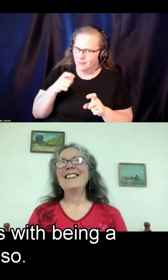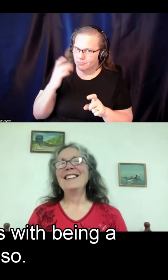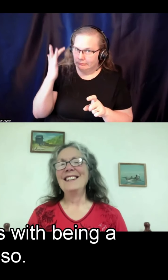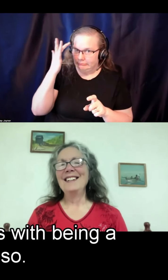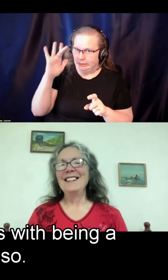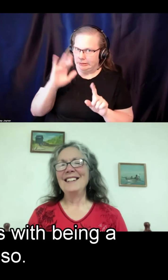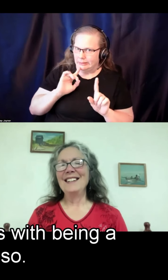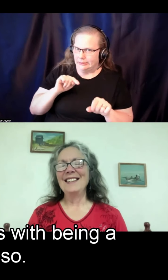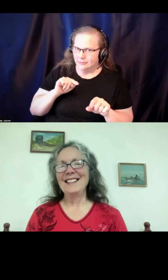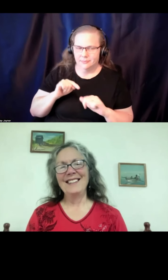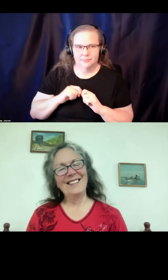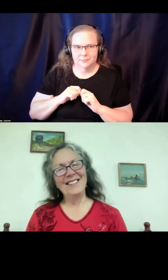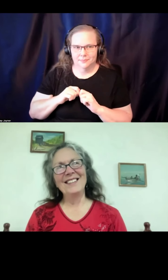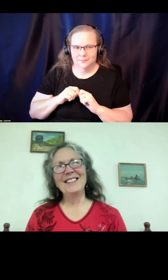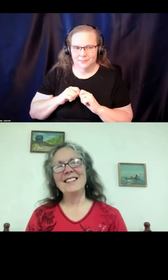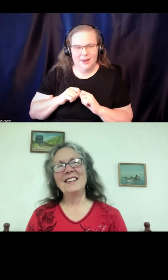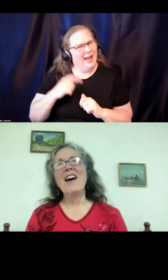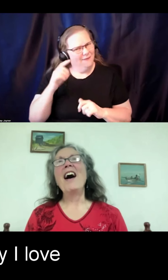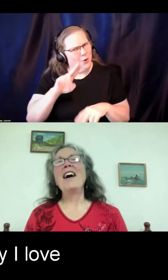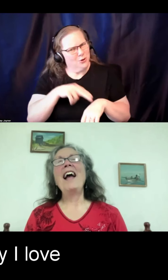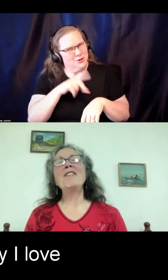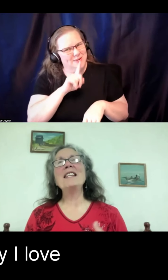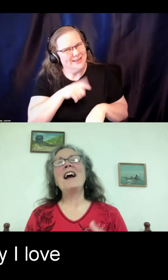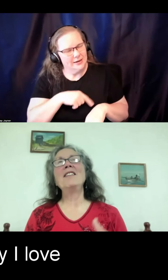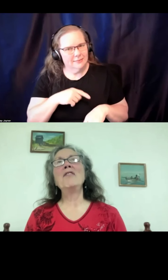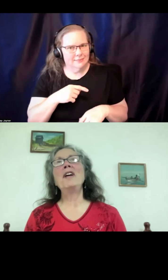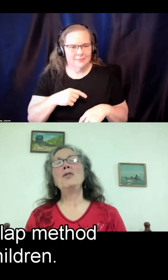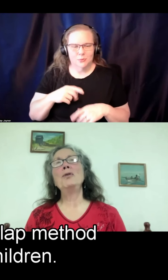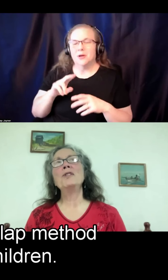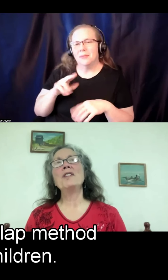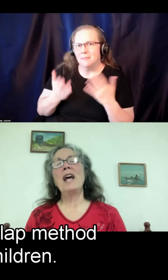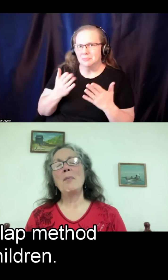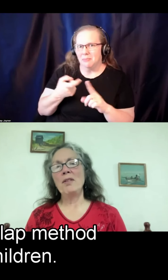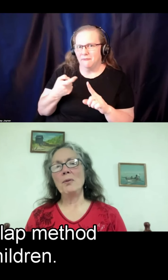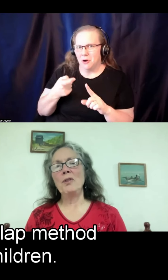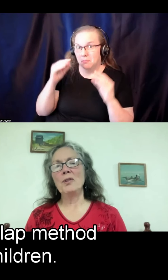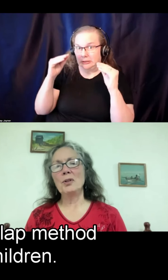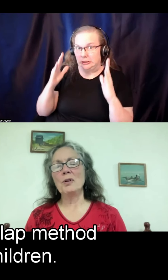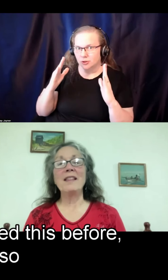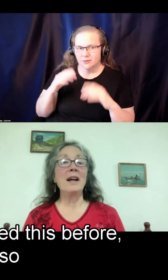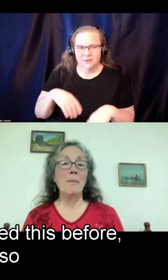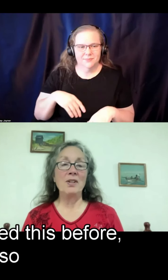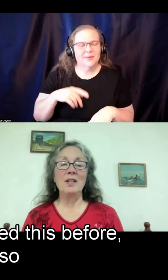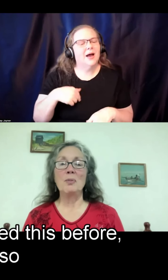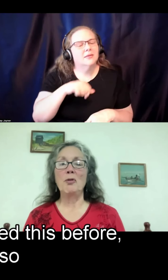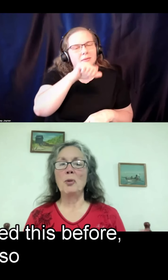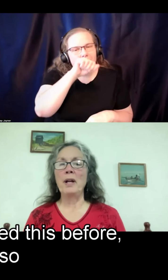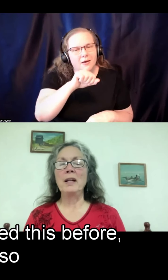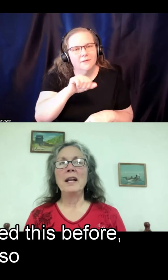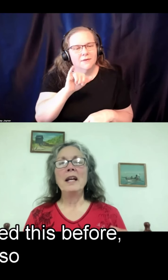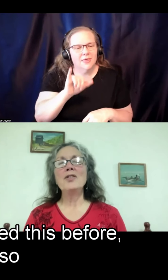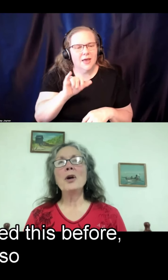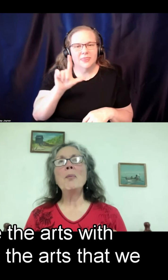I guess that comes of being a teacher. So Well, anyway, I have to say, I love that you use the lab method with your children. I think I've mentioned this